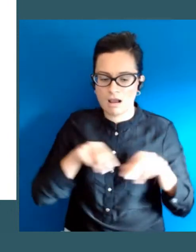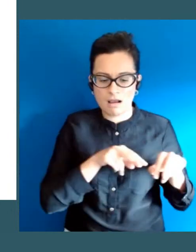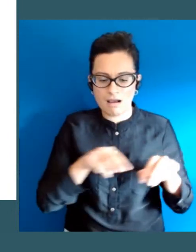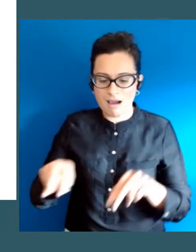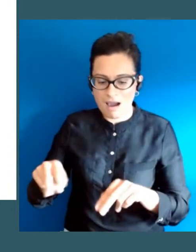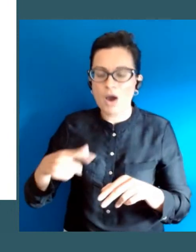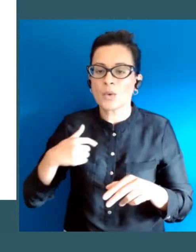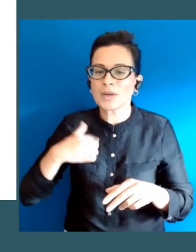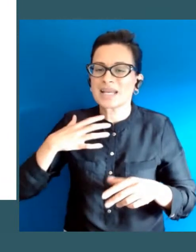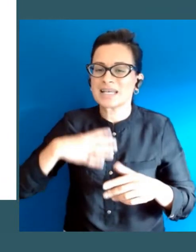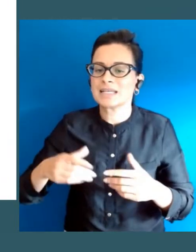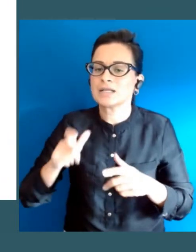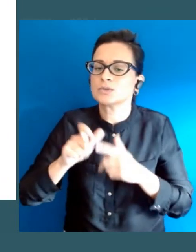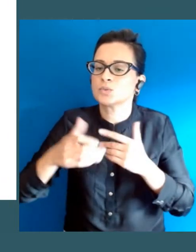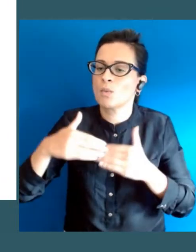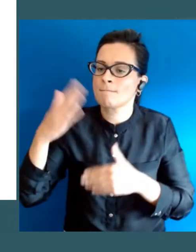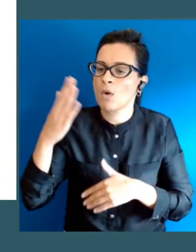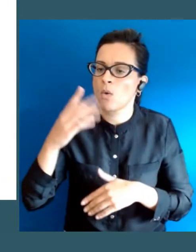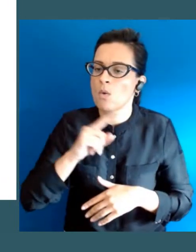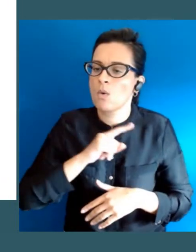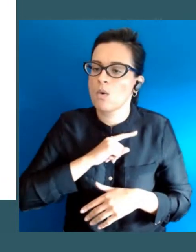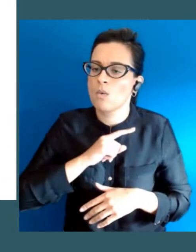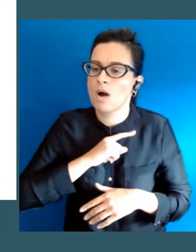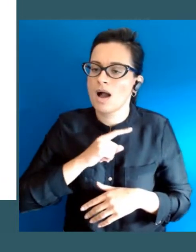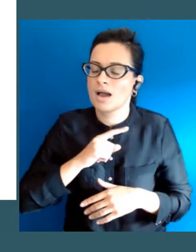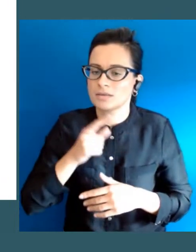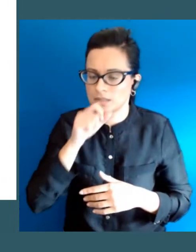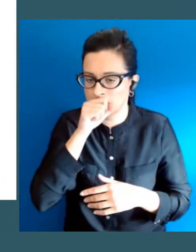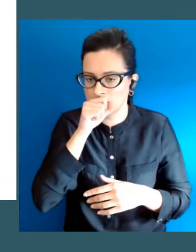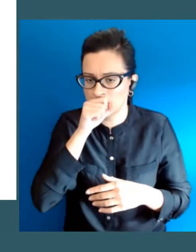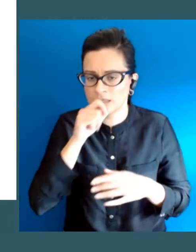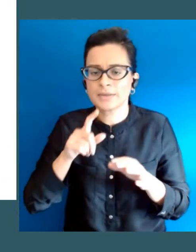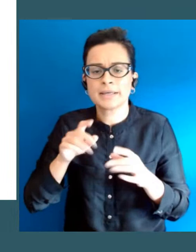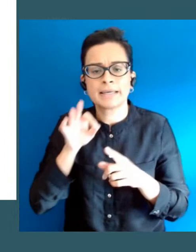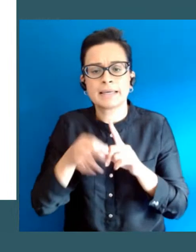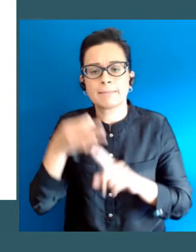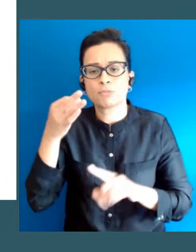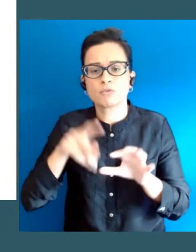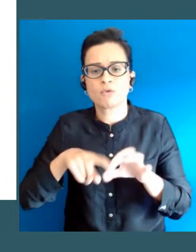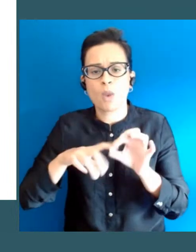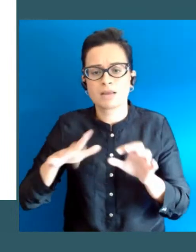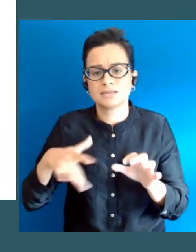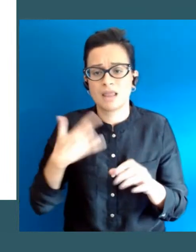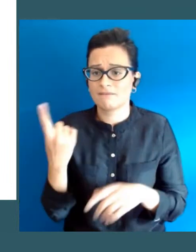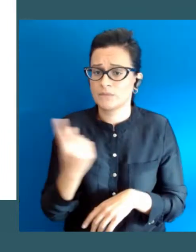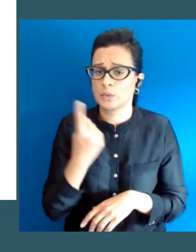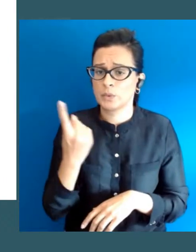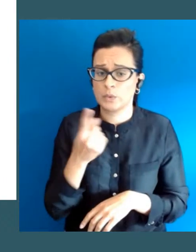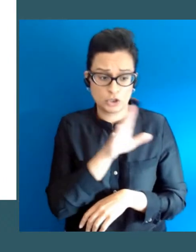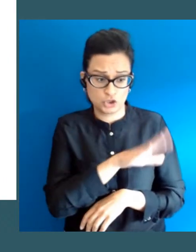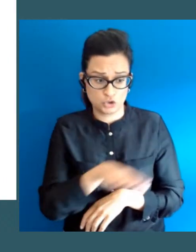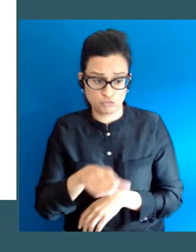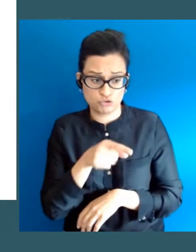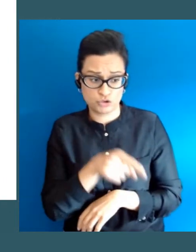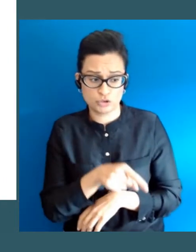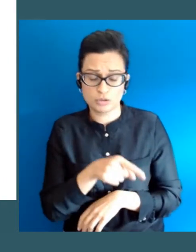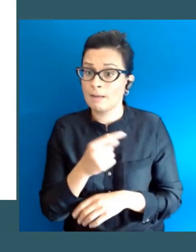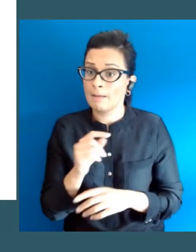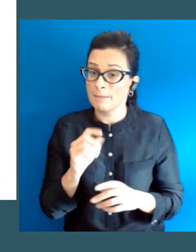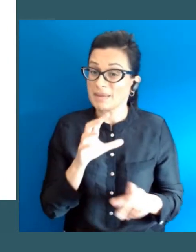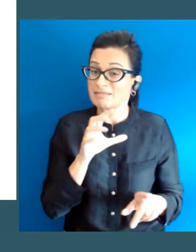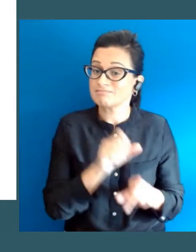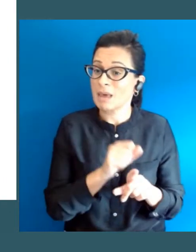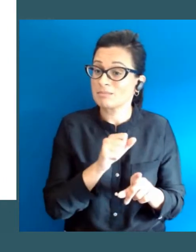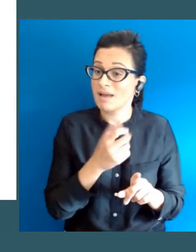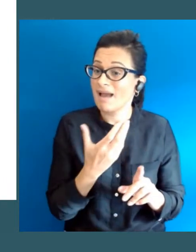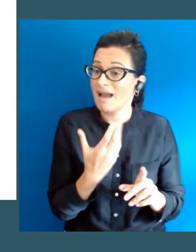to improve the quality of life for the children that have been diagnosed with peanut allergy, but also the quality